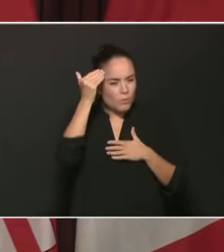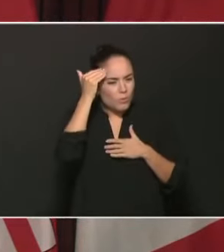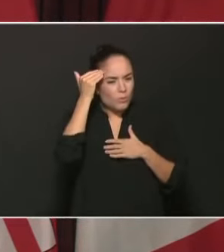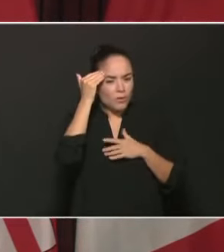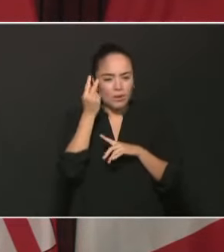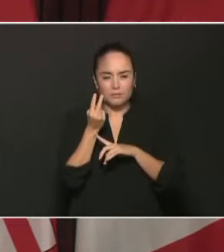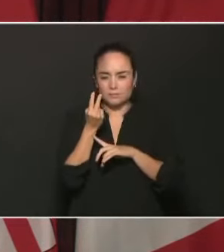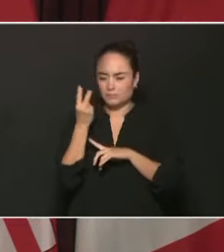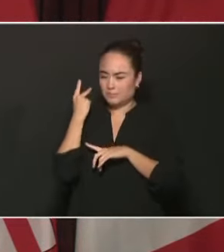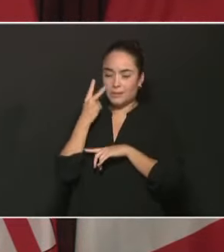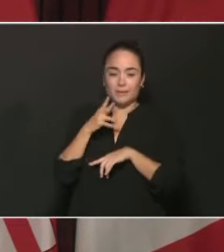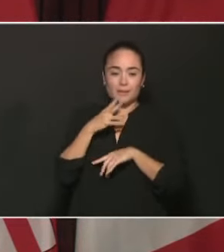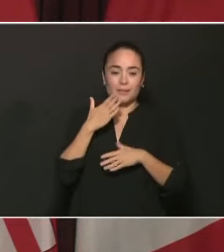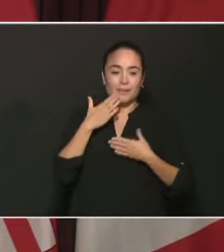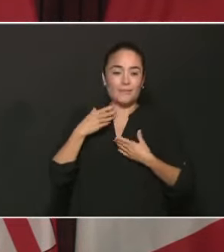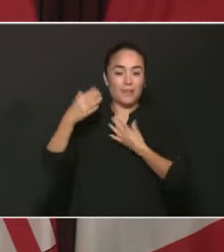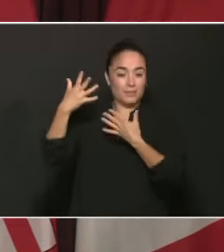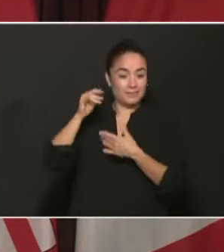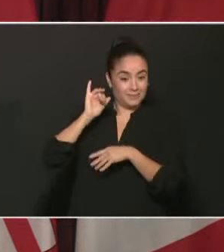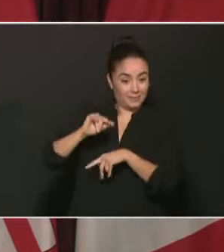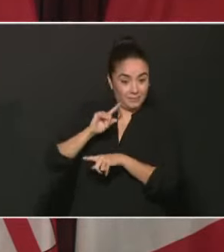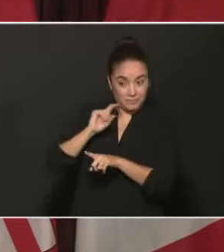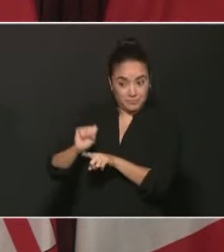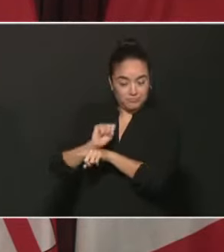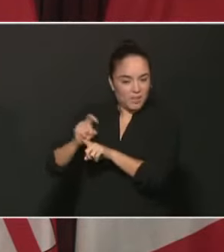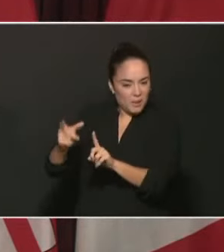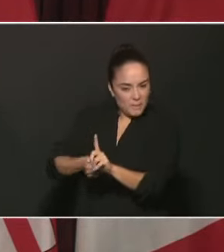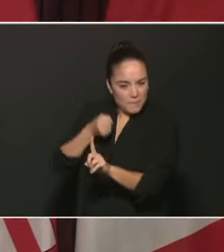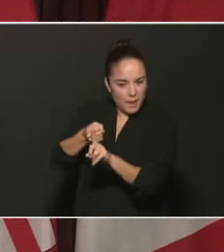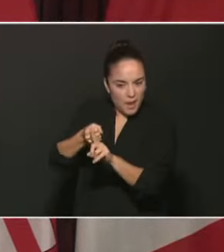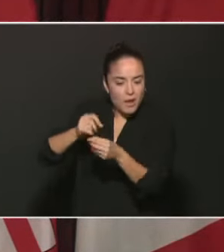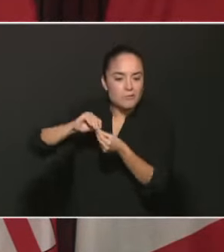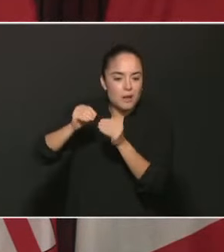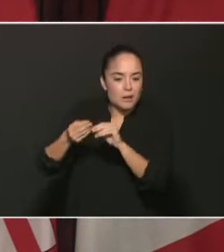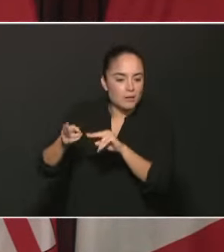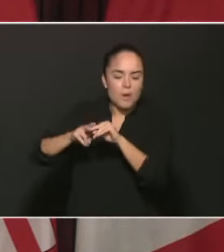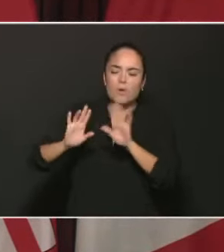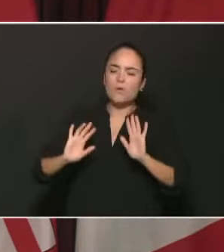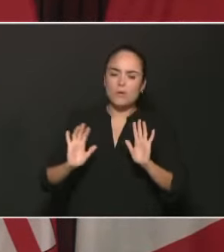the maximum number of people that can be within those